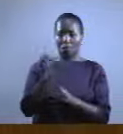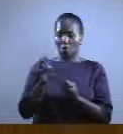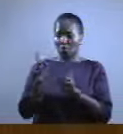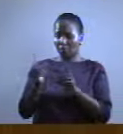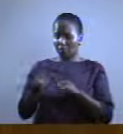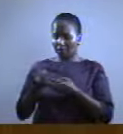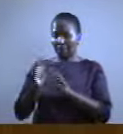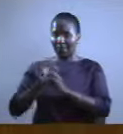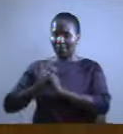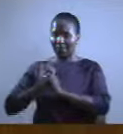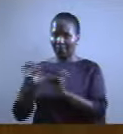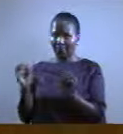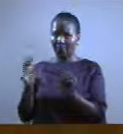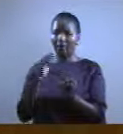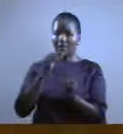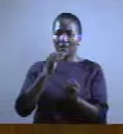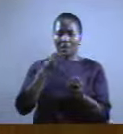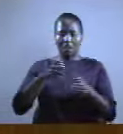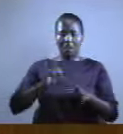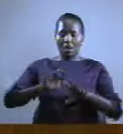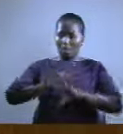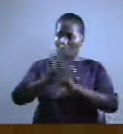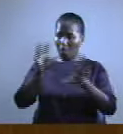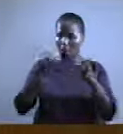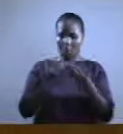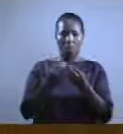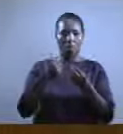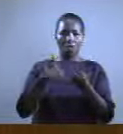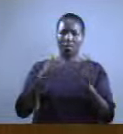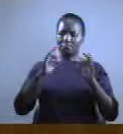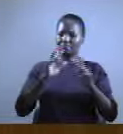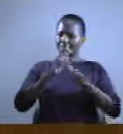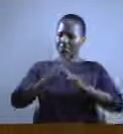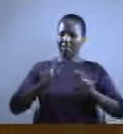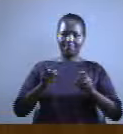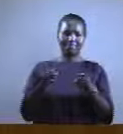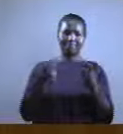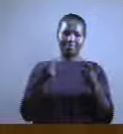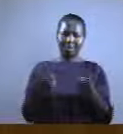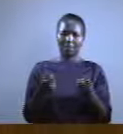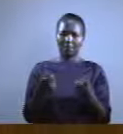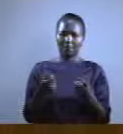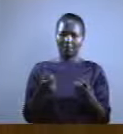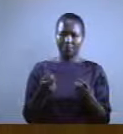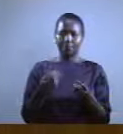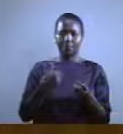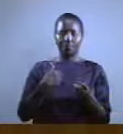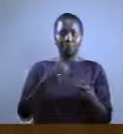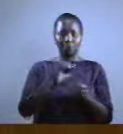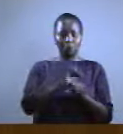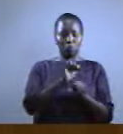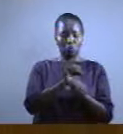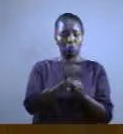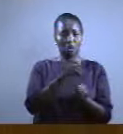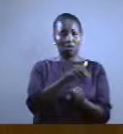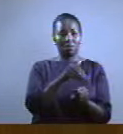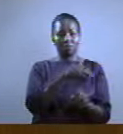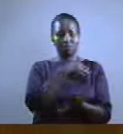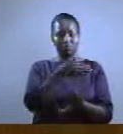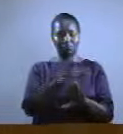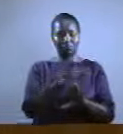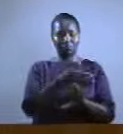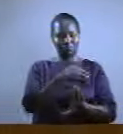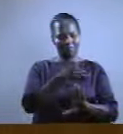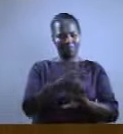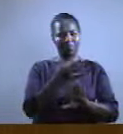opportunity, we will be denying all of us a stable country and a better life for all. The unemployment figures of the Quarterly Labour Service